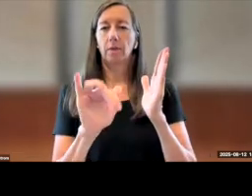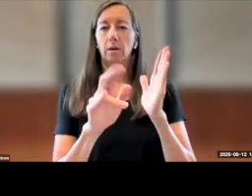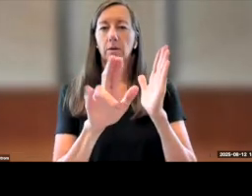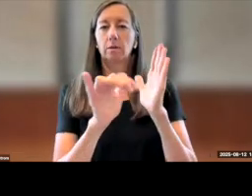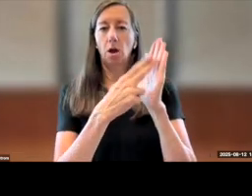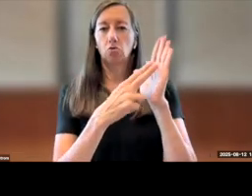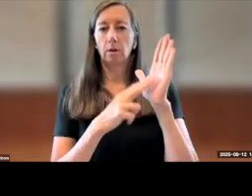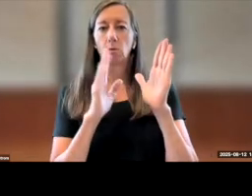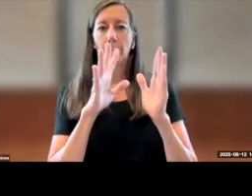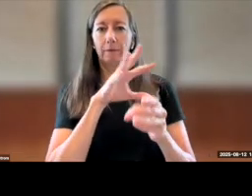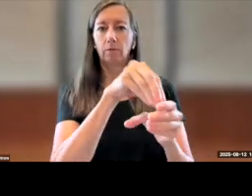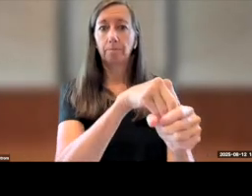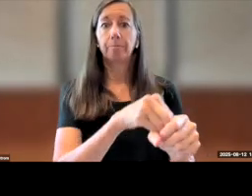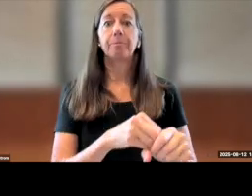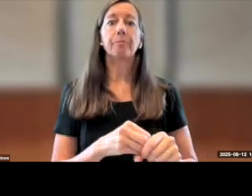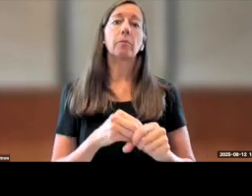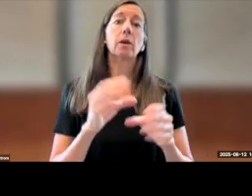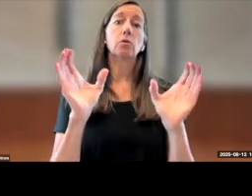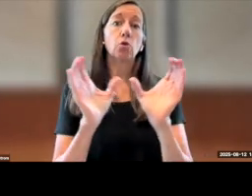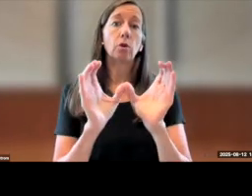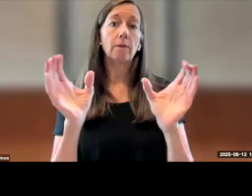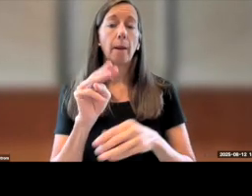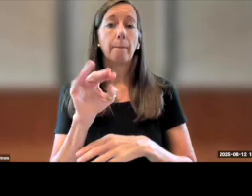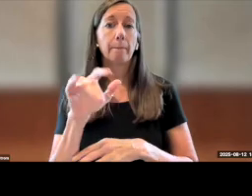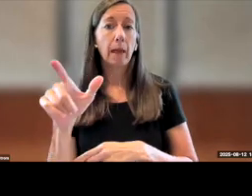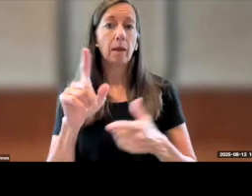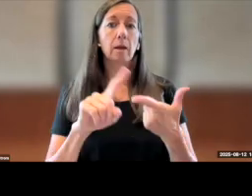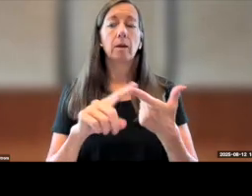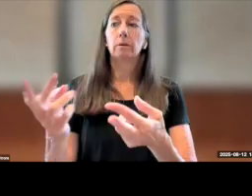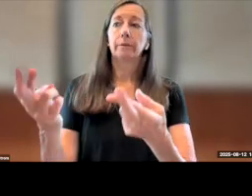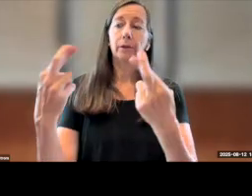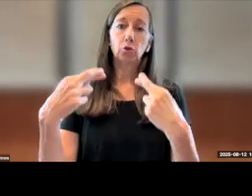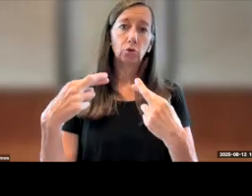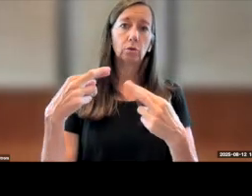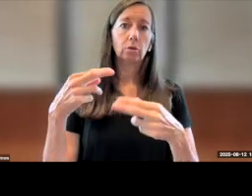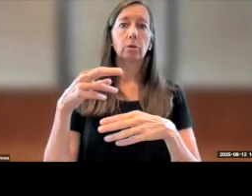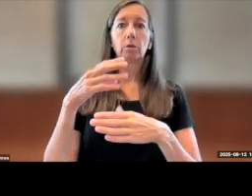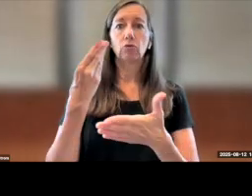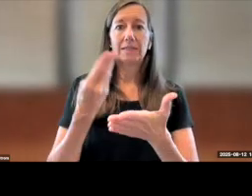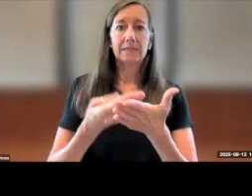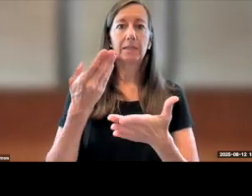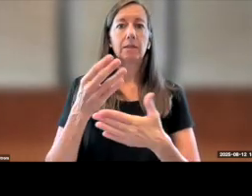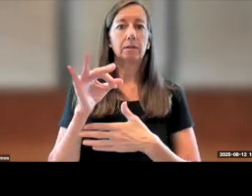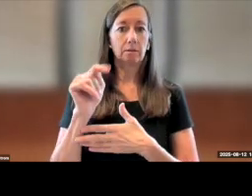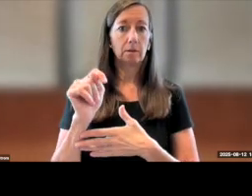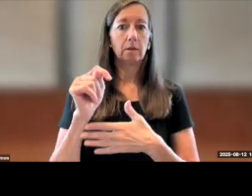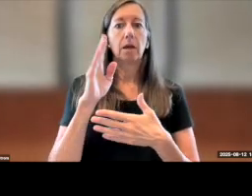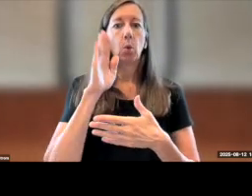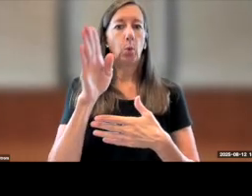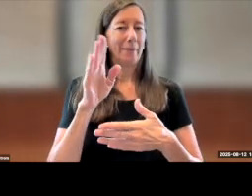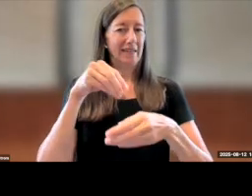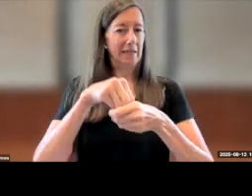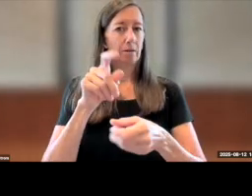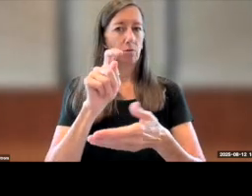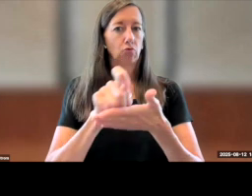mail, return receipt, email. It should be in writing. Let's keep scrolling because we're almost